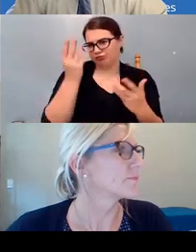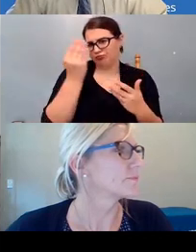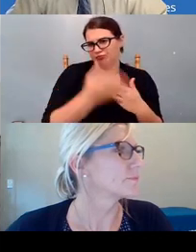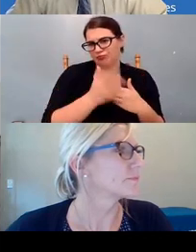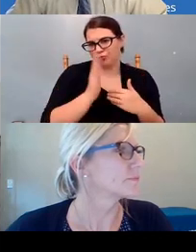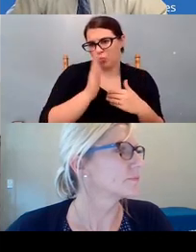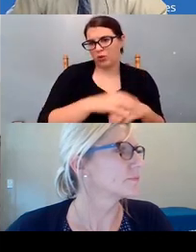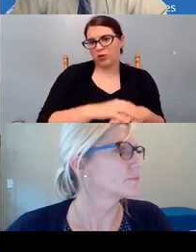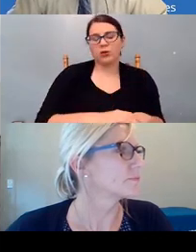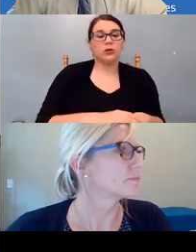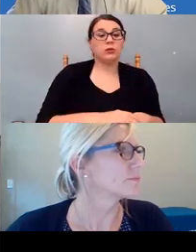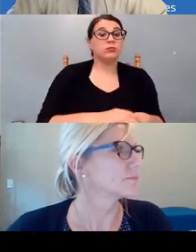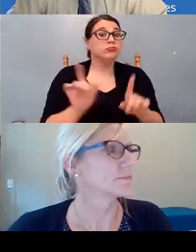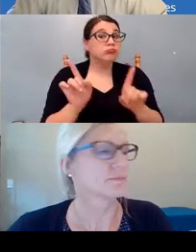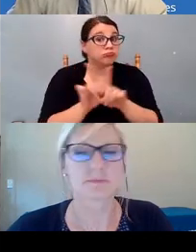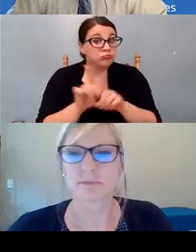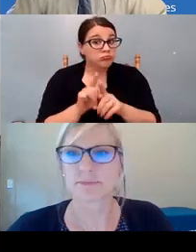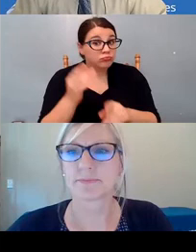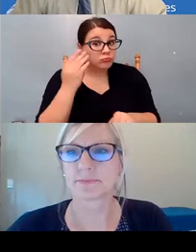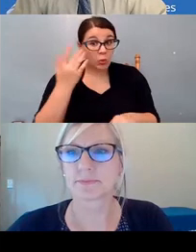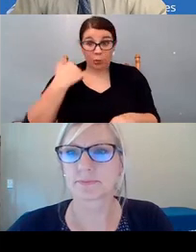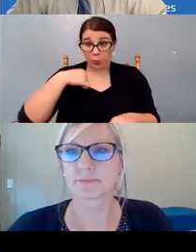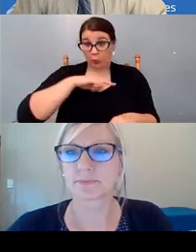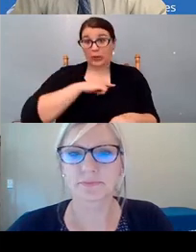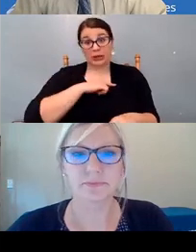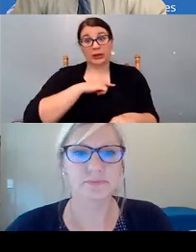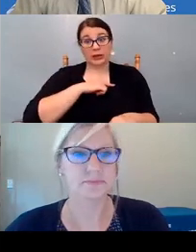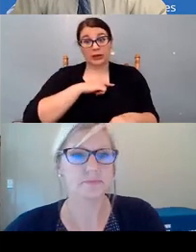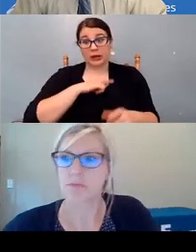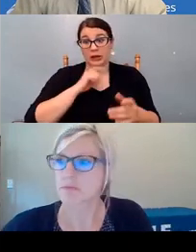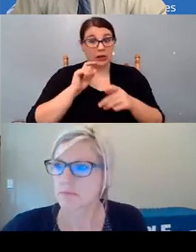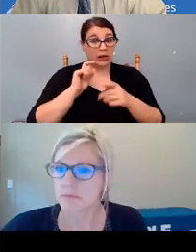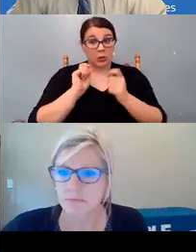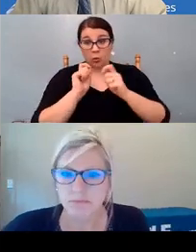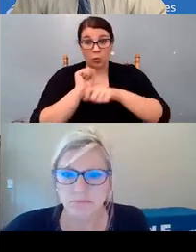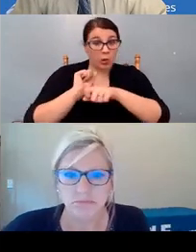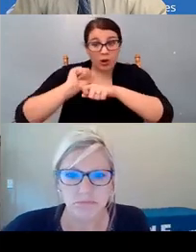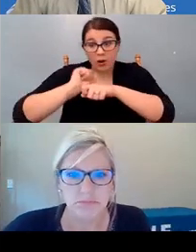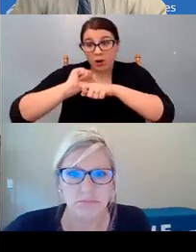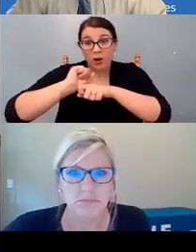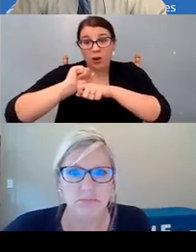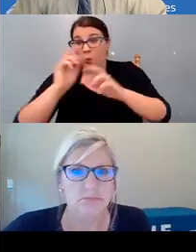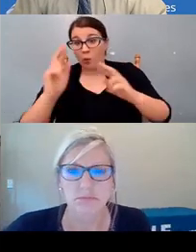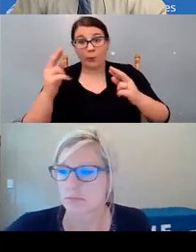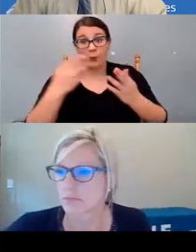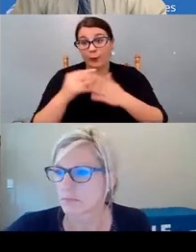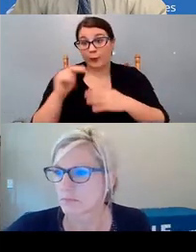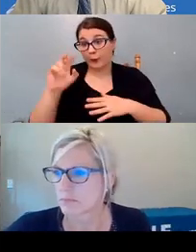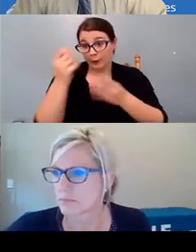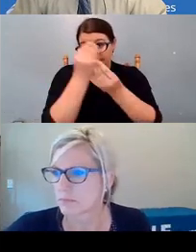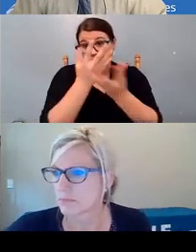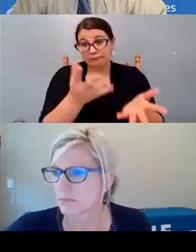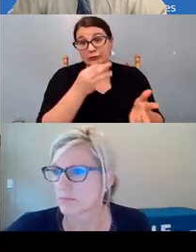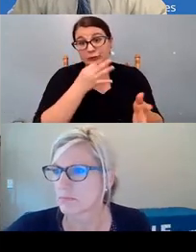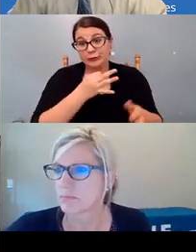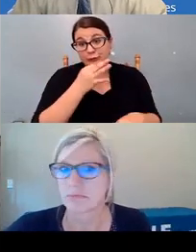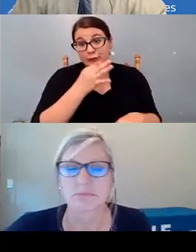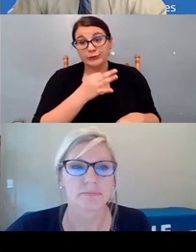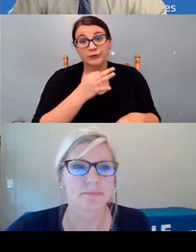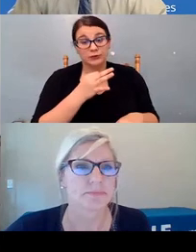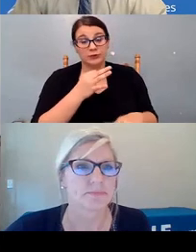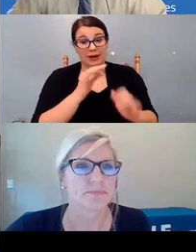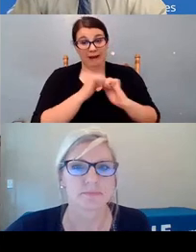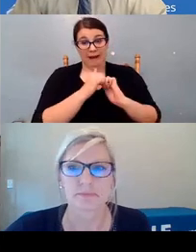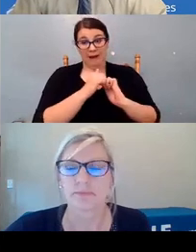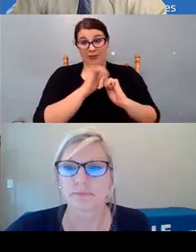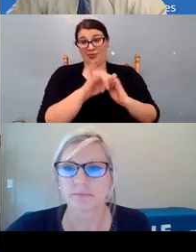too that we're constantly working and hope to be able to share some good news with everybody here shortly about working to